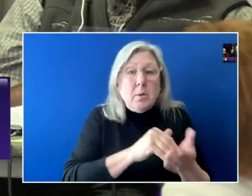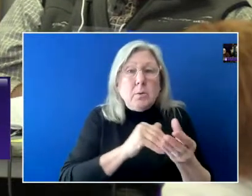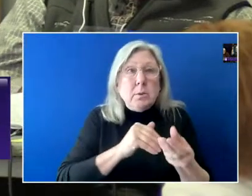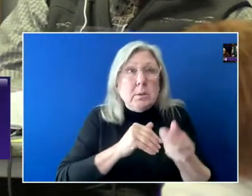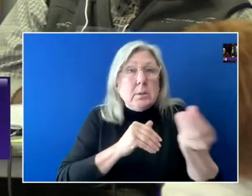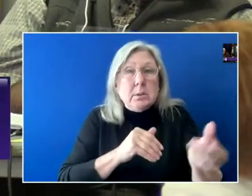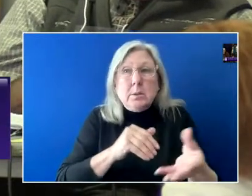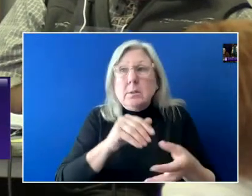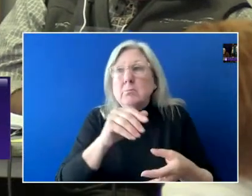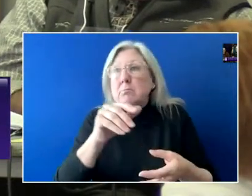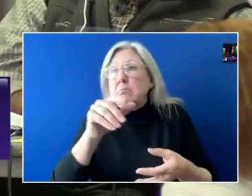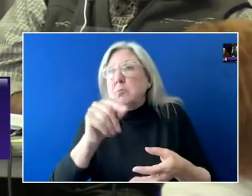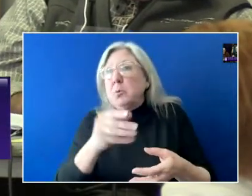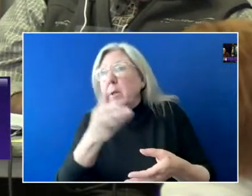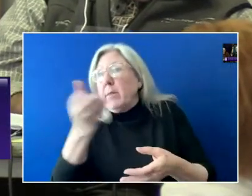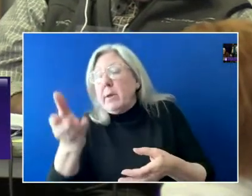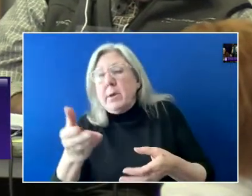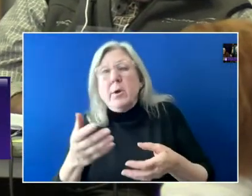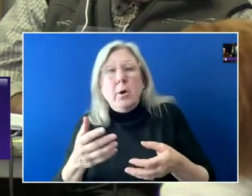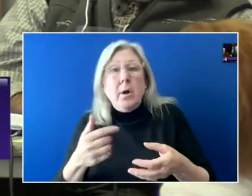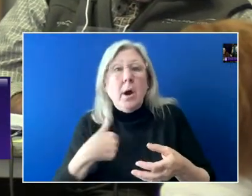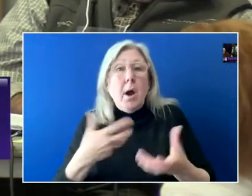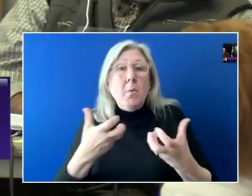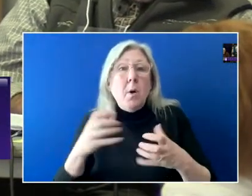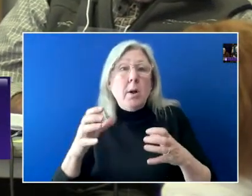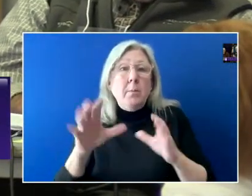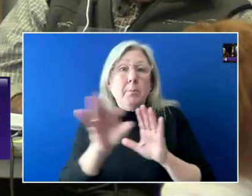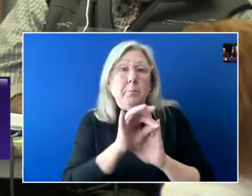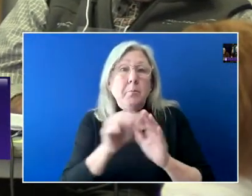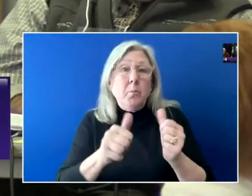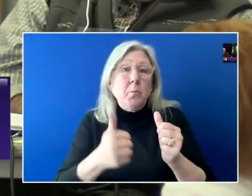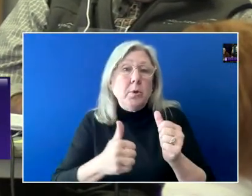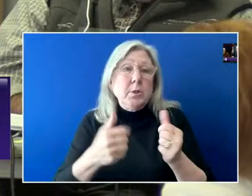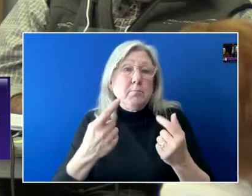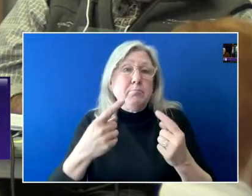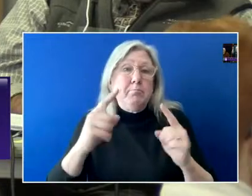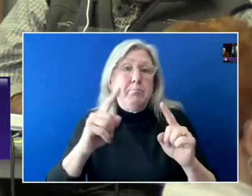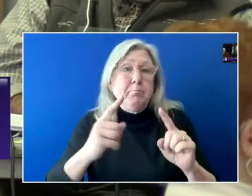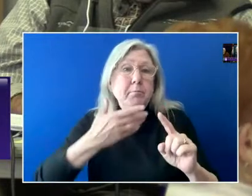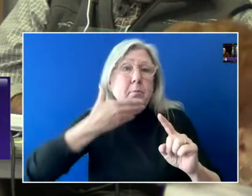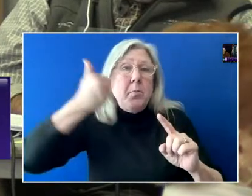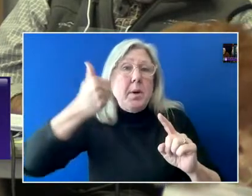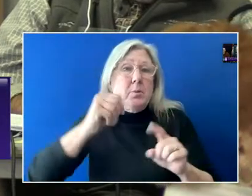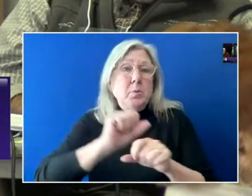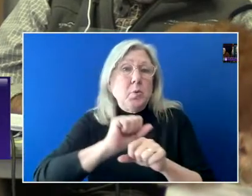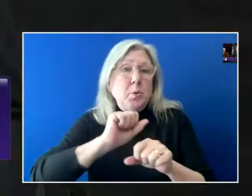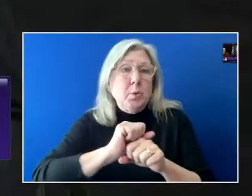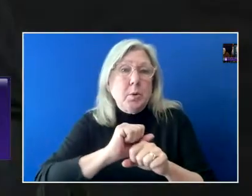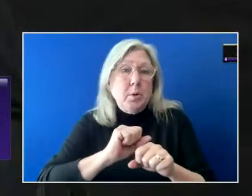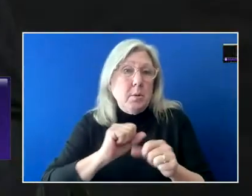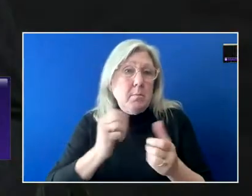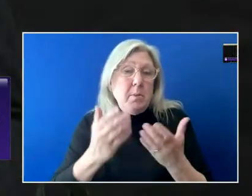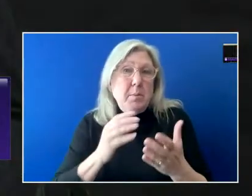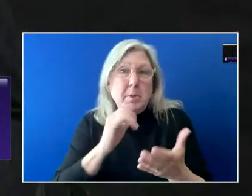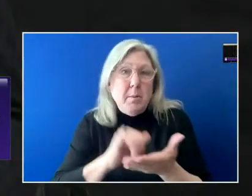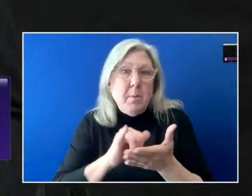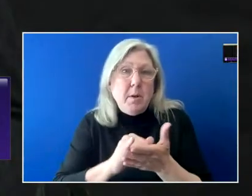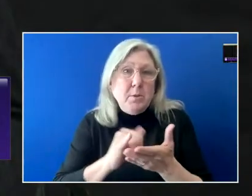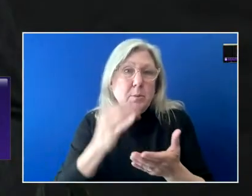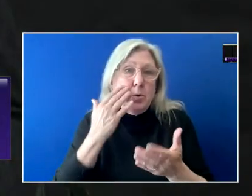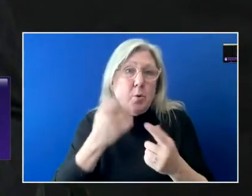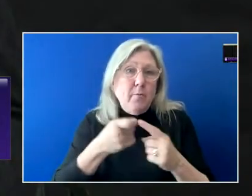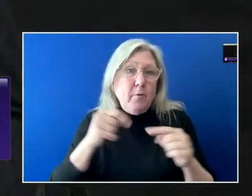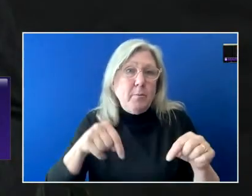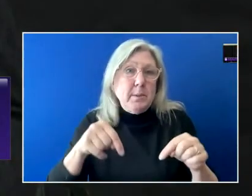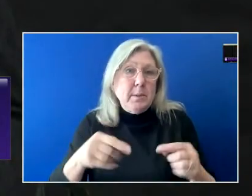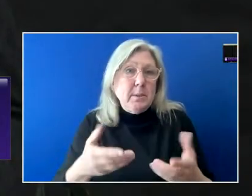know the kind of things that Zeke is talking about is probably not really possible from this small amount of money member of the Human Services funding committee